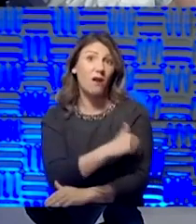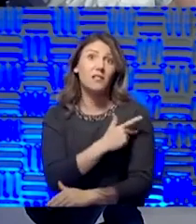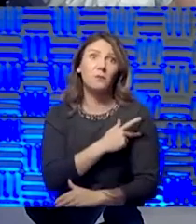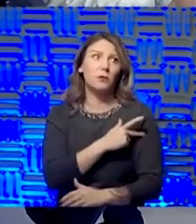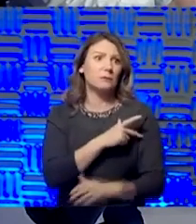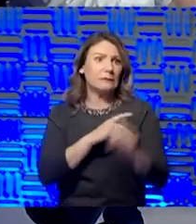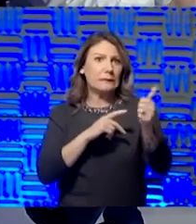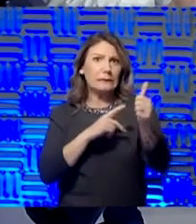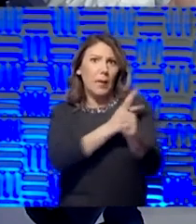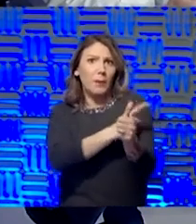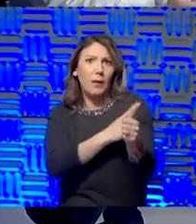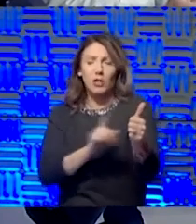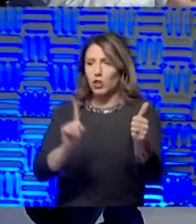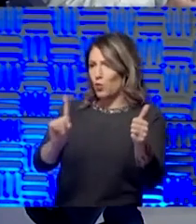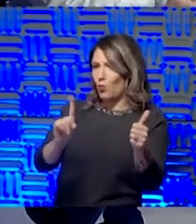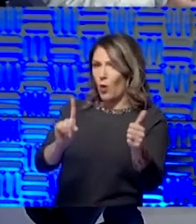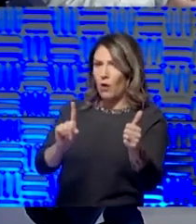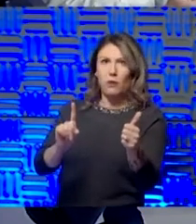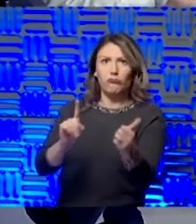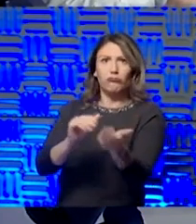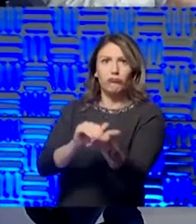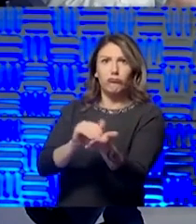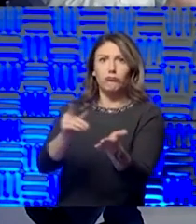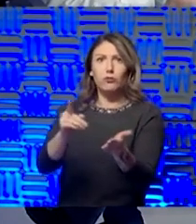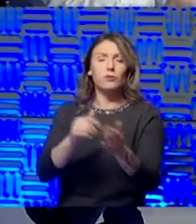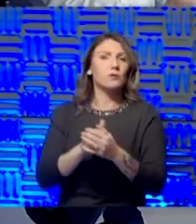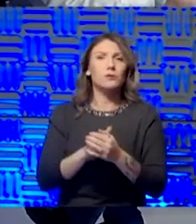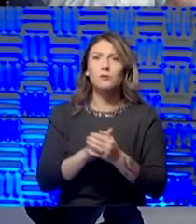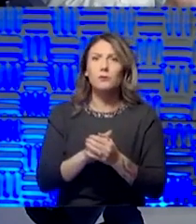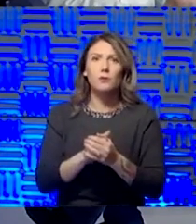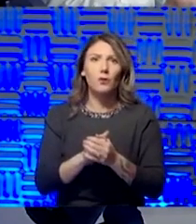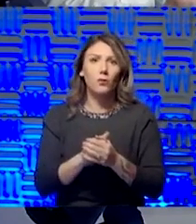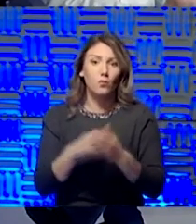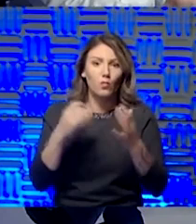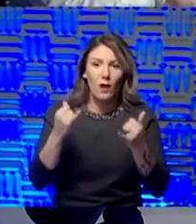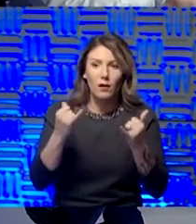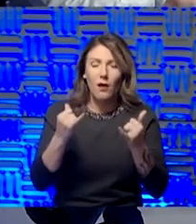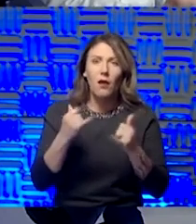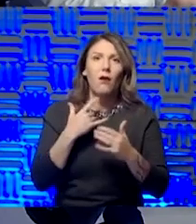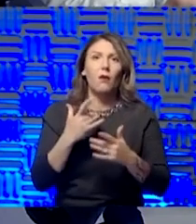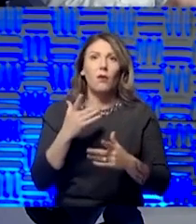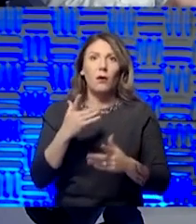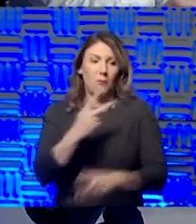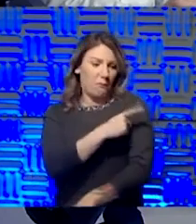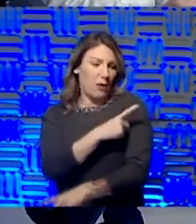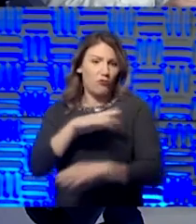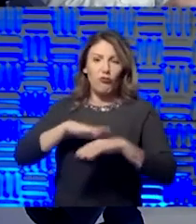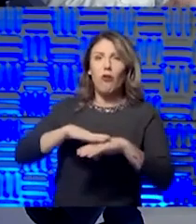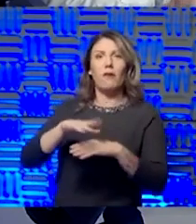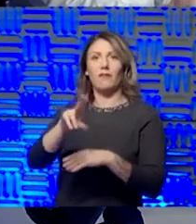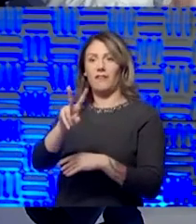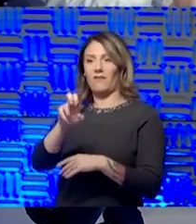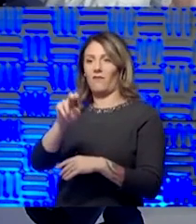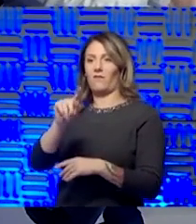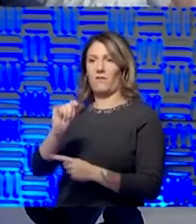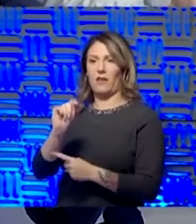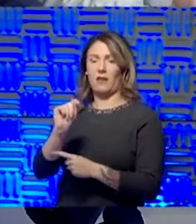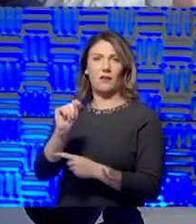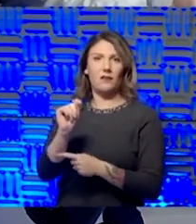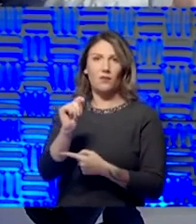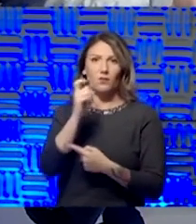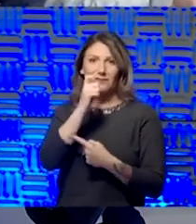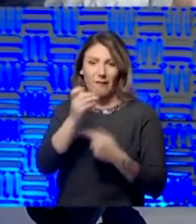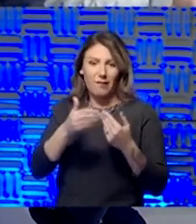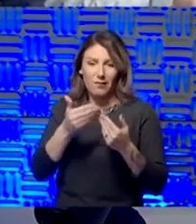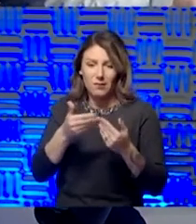patients that were not even, we had ran out of oximeters, so a patient that would be on the ventilator, and we didn't even have a good, easy way